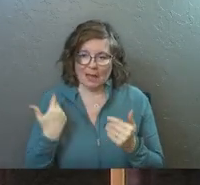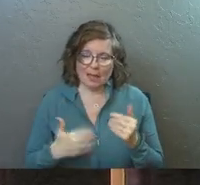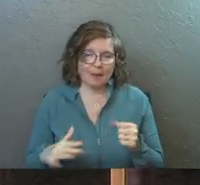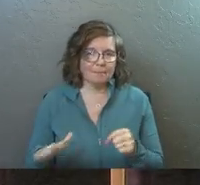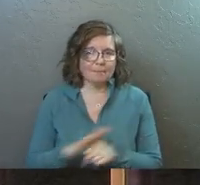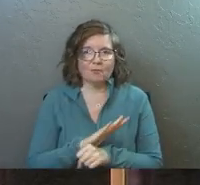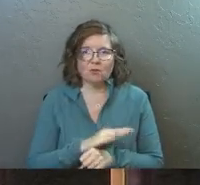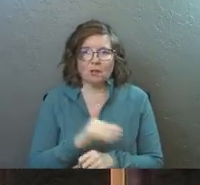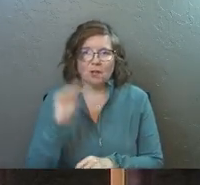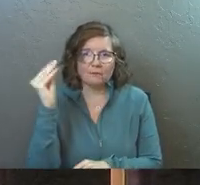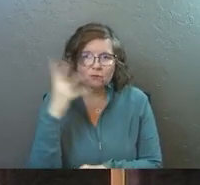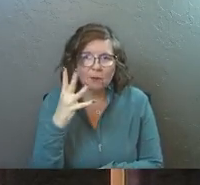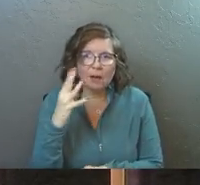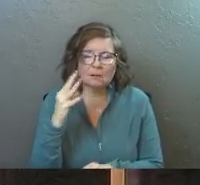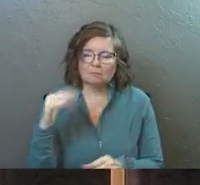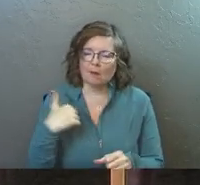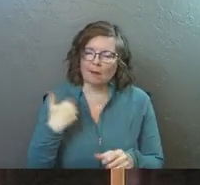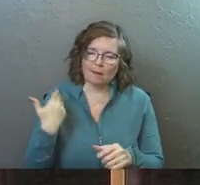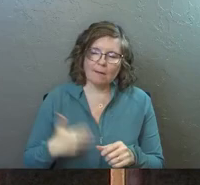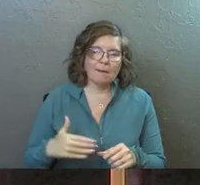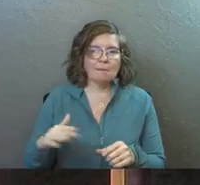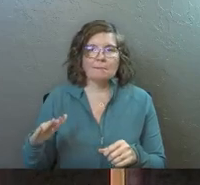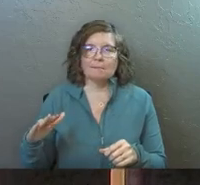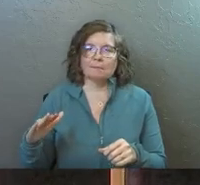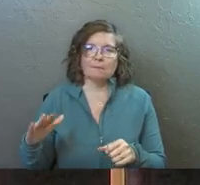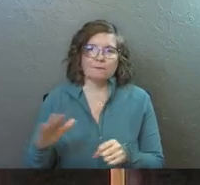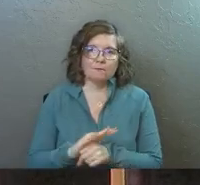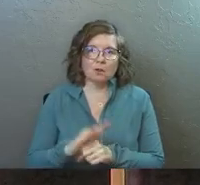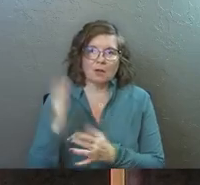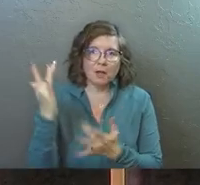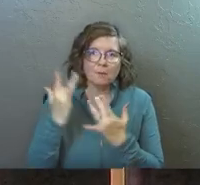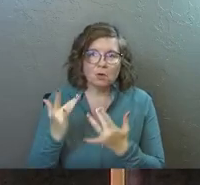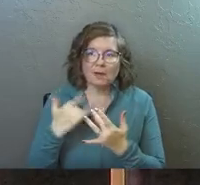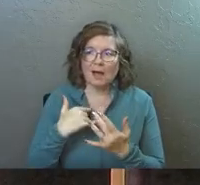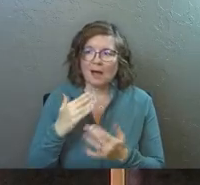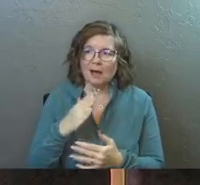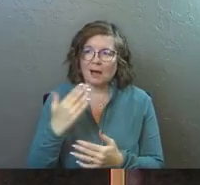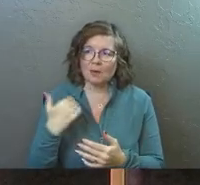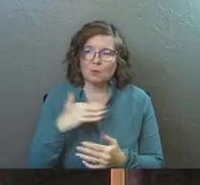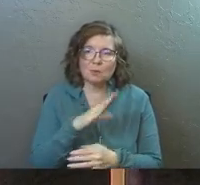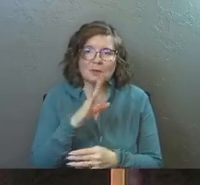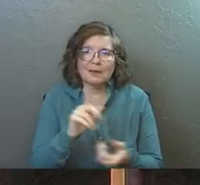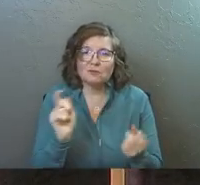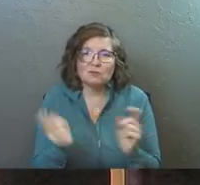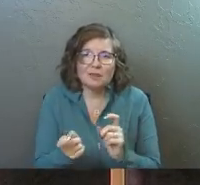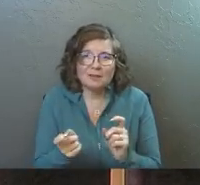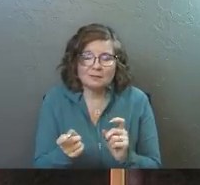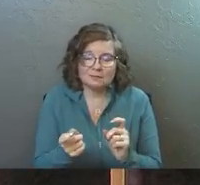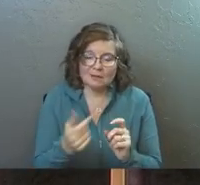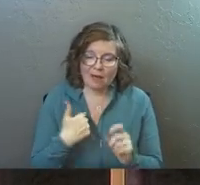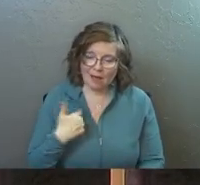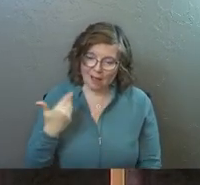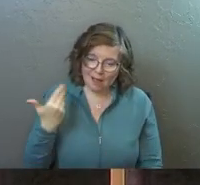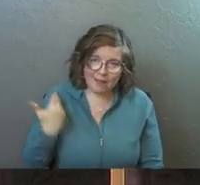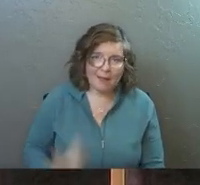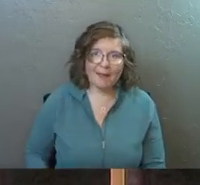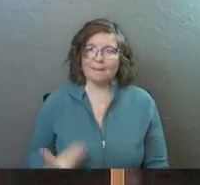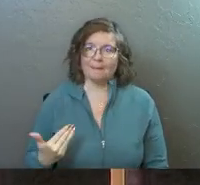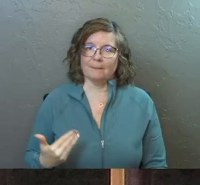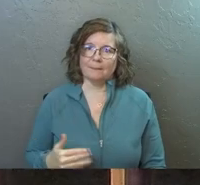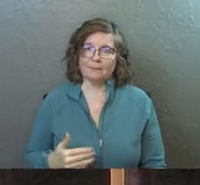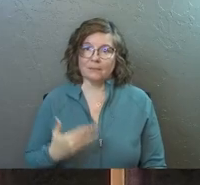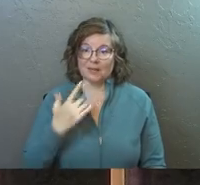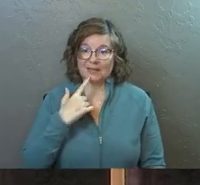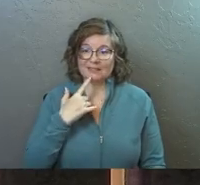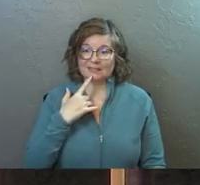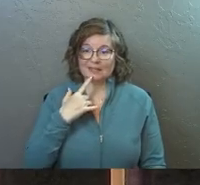full of grace and mercy, no matter what, and I will never change. I am. So the scripture says God is the